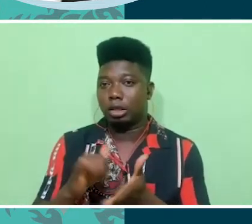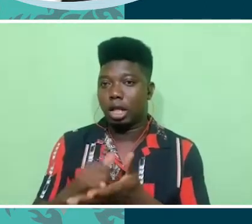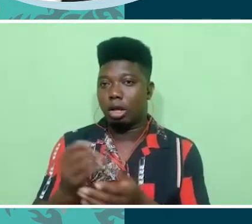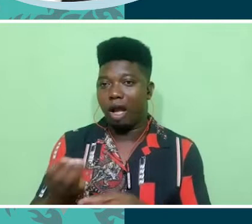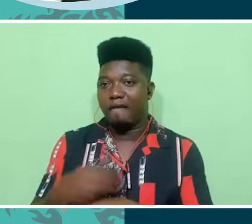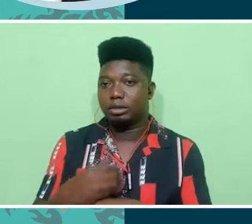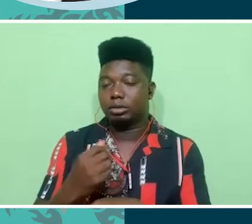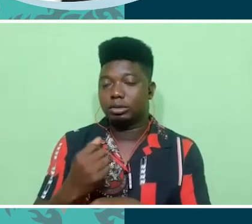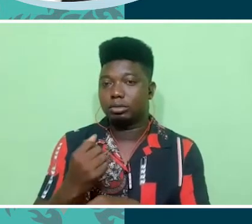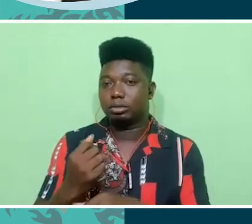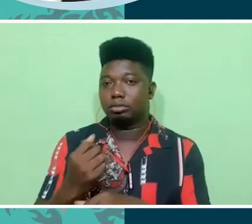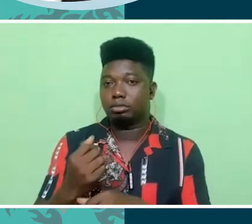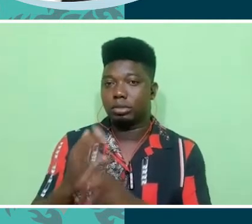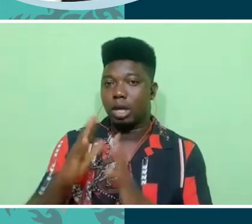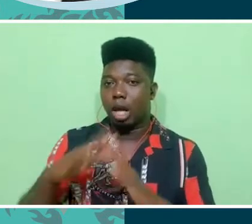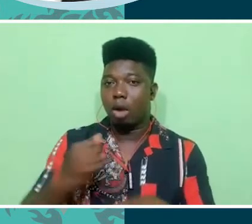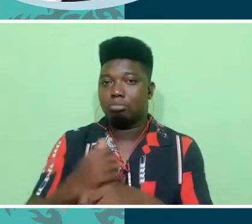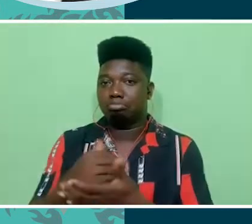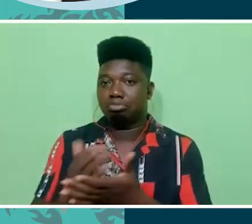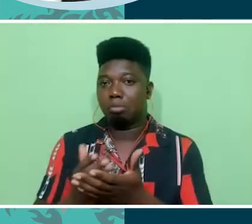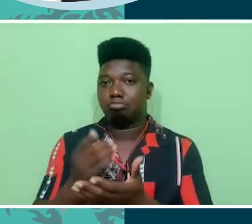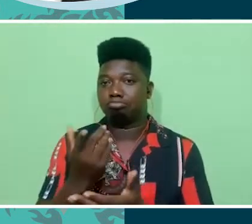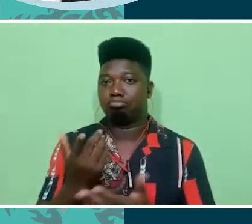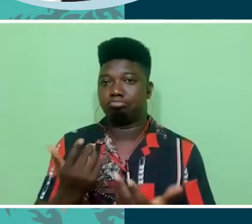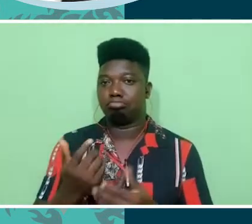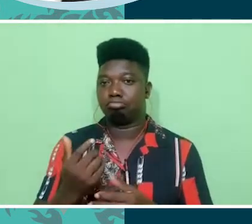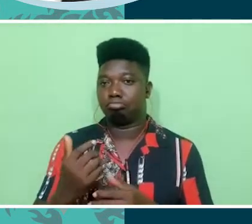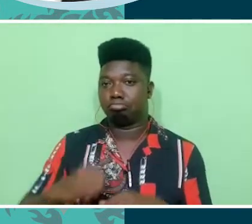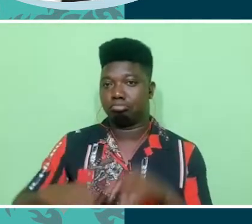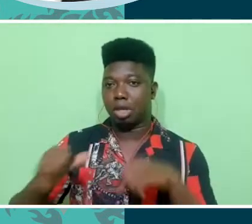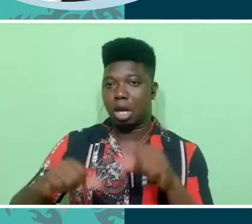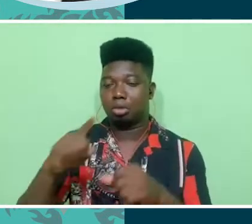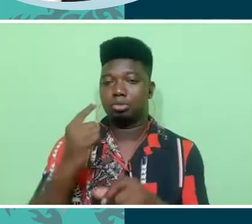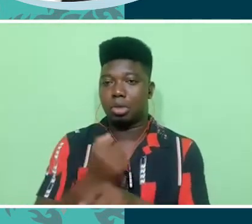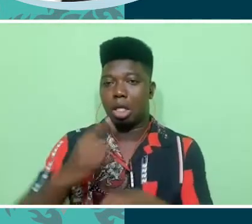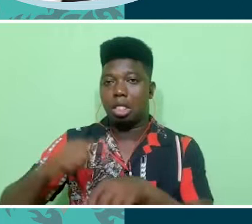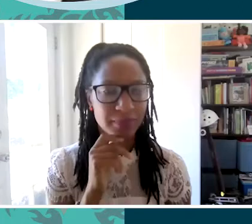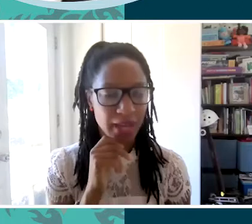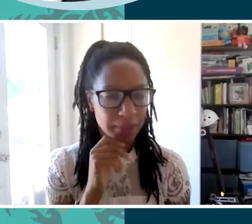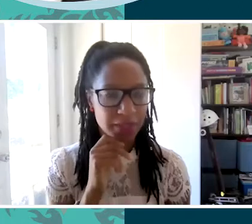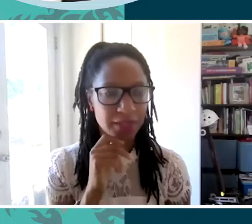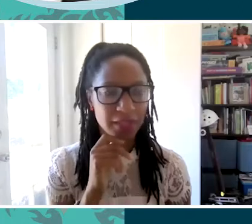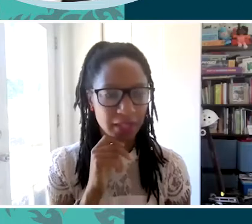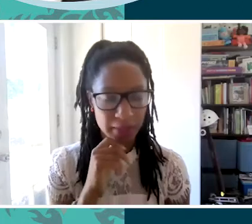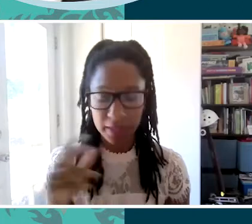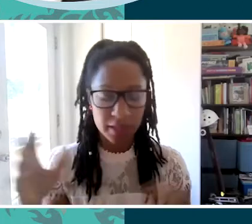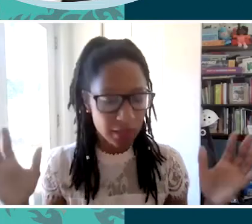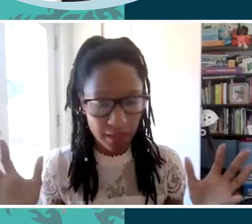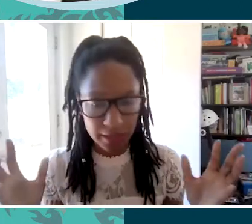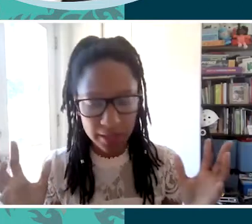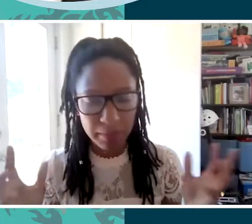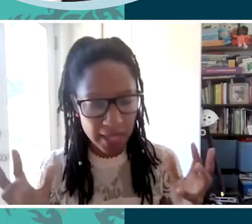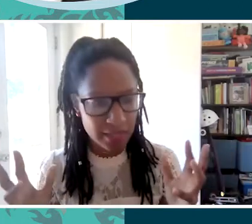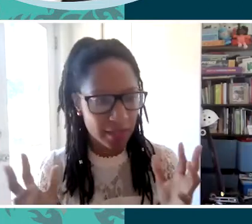is not rocket science. It just takes a time to learn about it and implement it in your organization. Absolutely. And